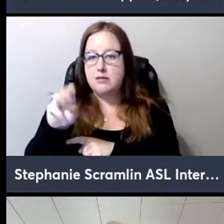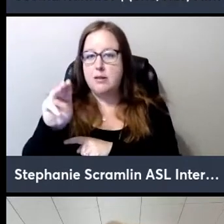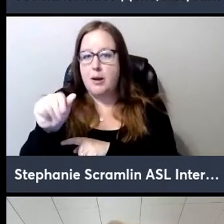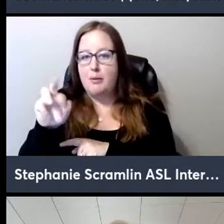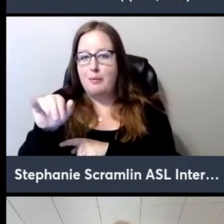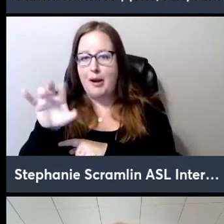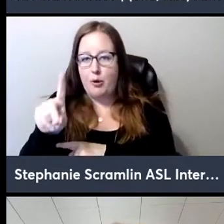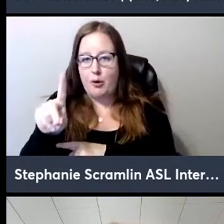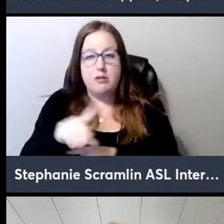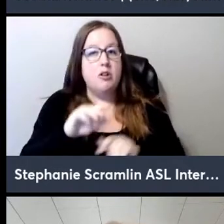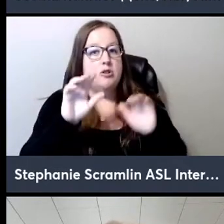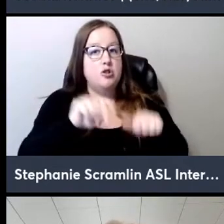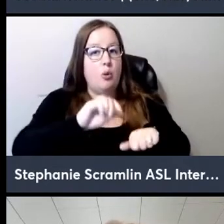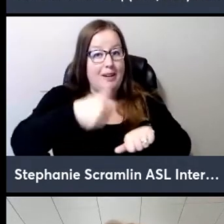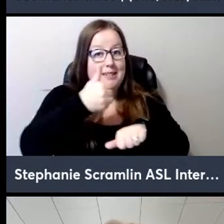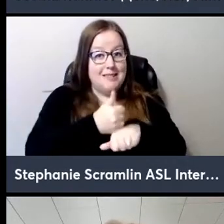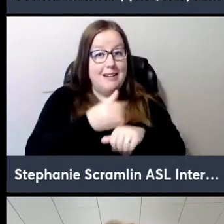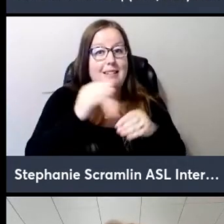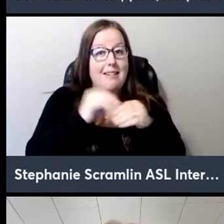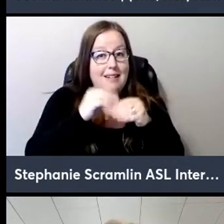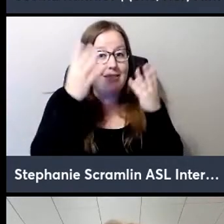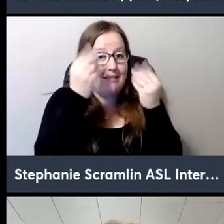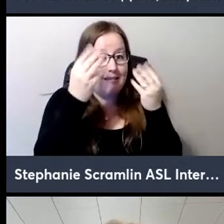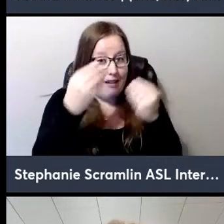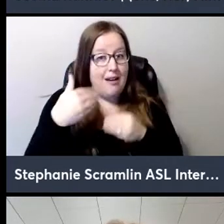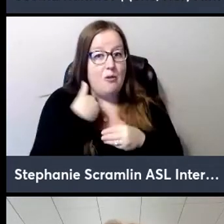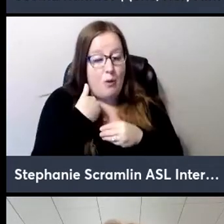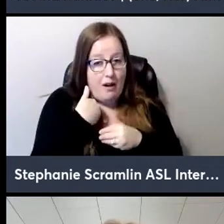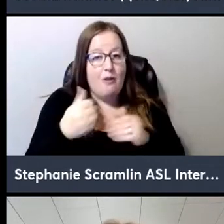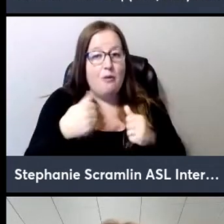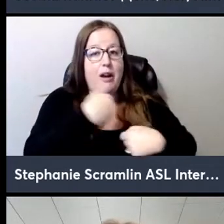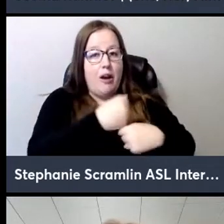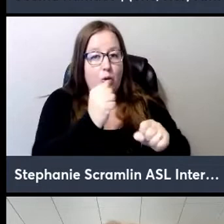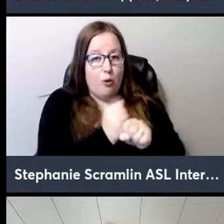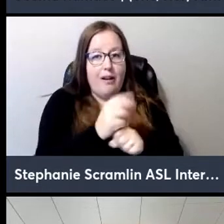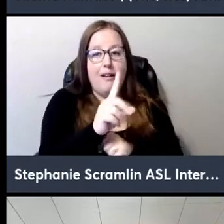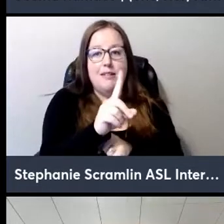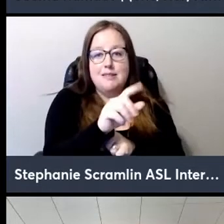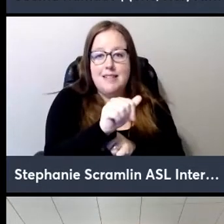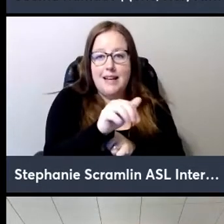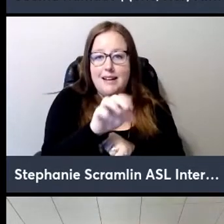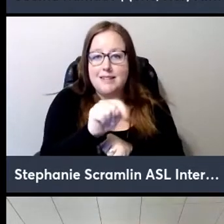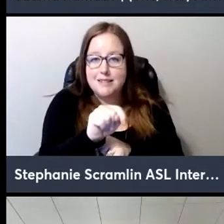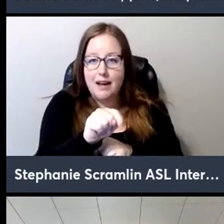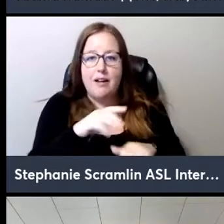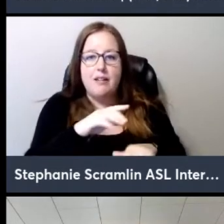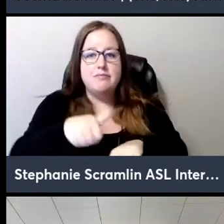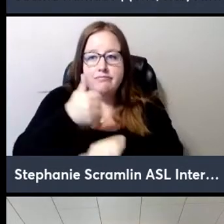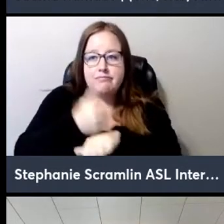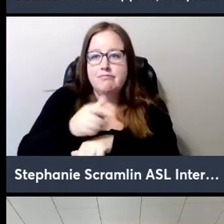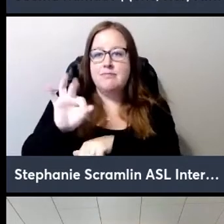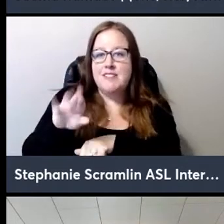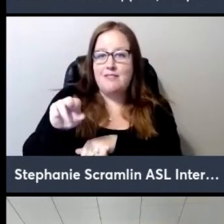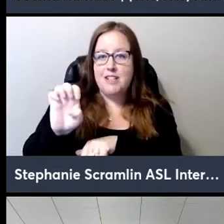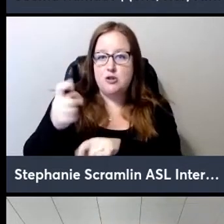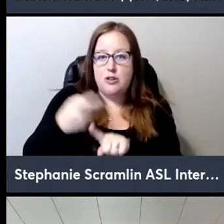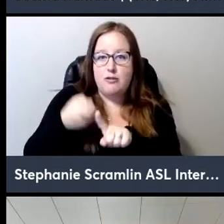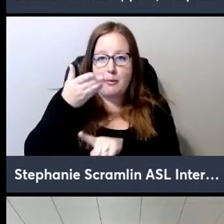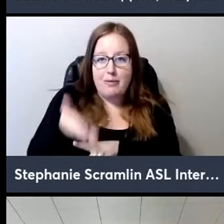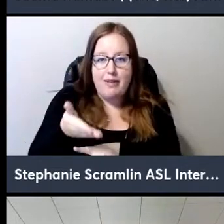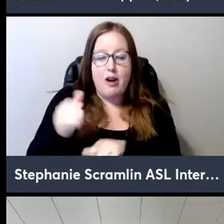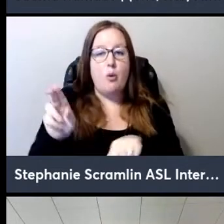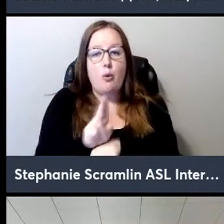Because we set all of that within the data that we had. So we were able to create these data sets and then kind of create features from the data sets. So now we can use